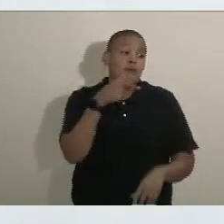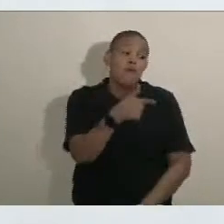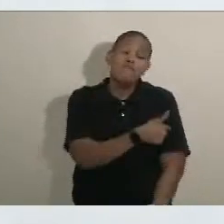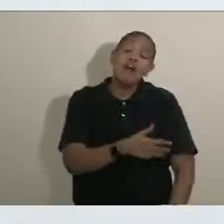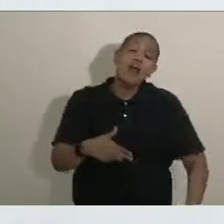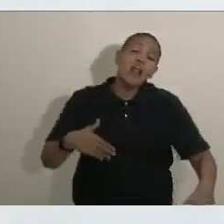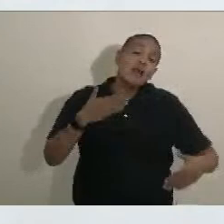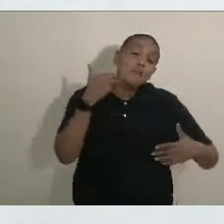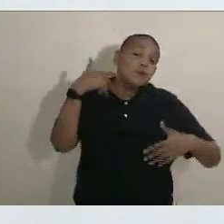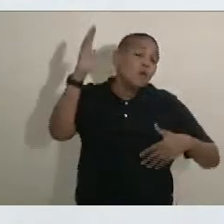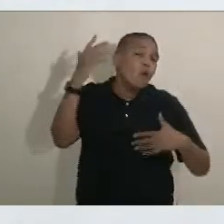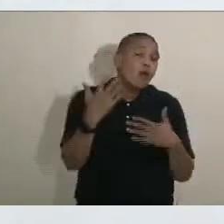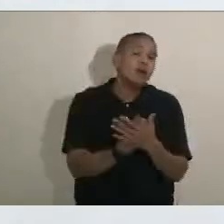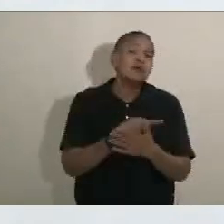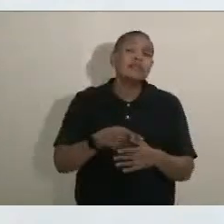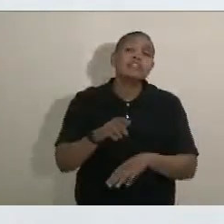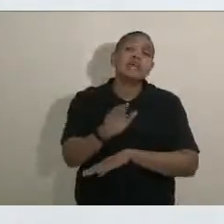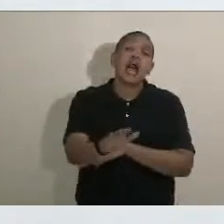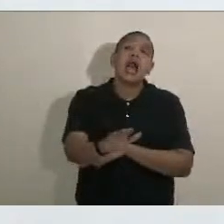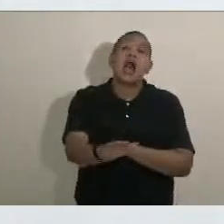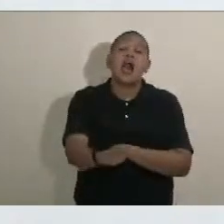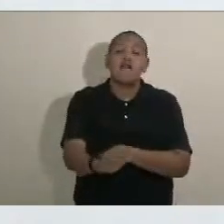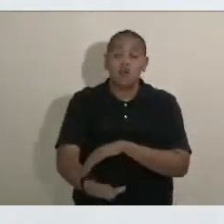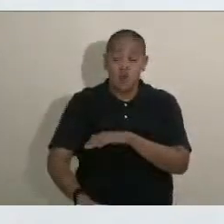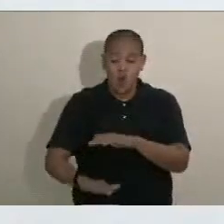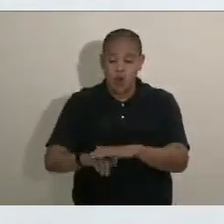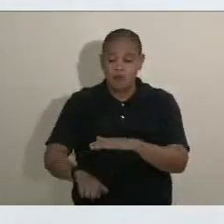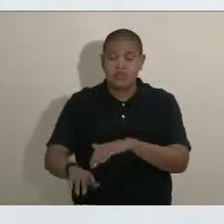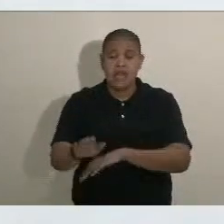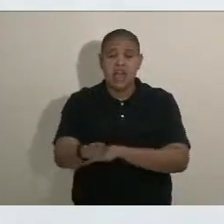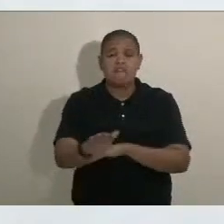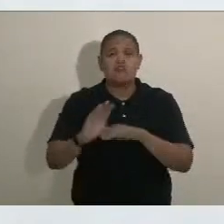vaccinated. Up to this afternoon, Jamaica had